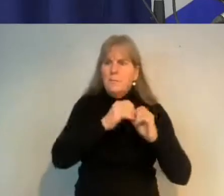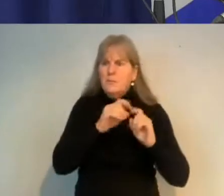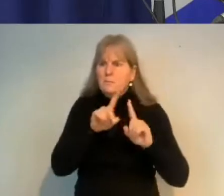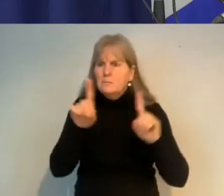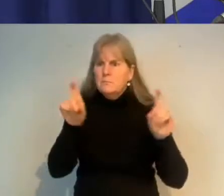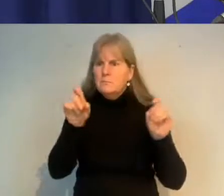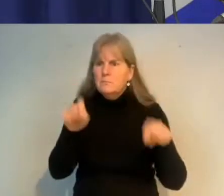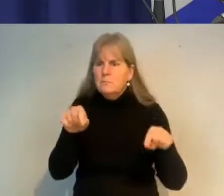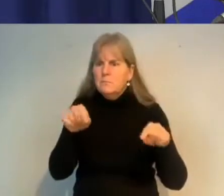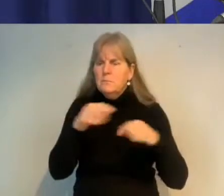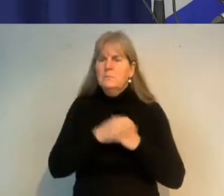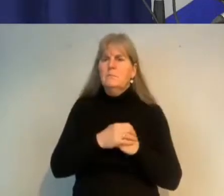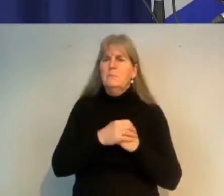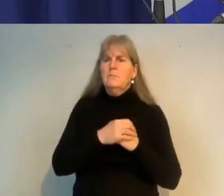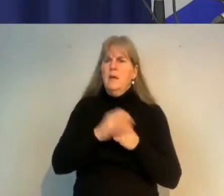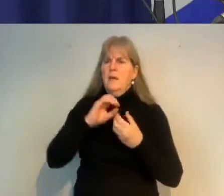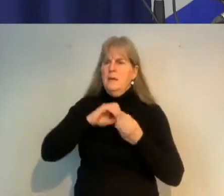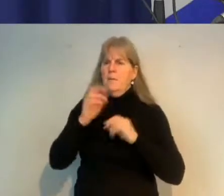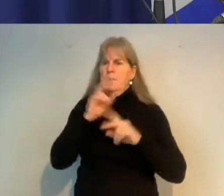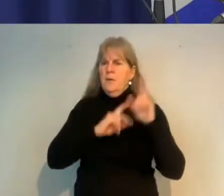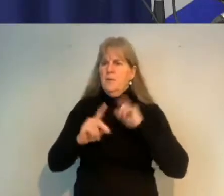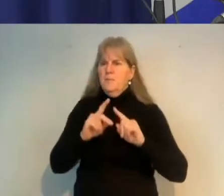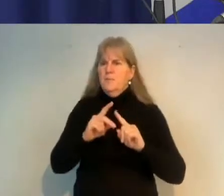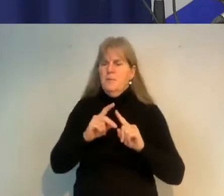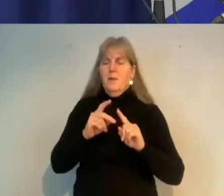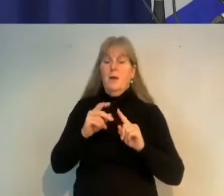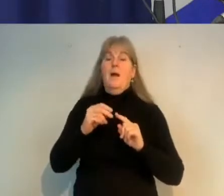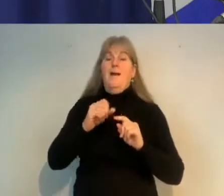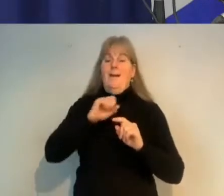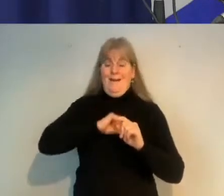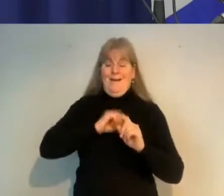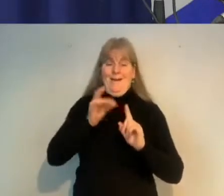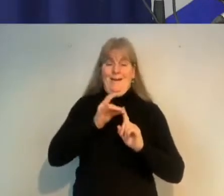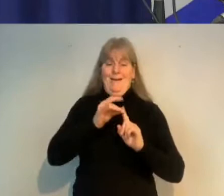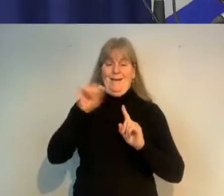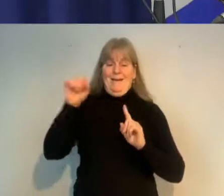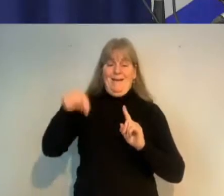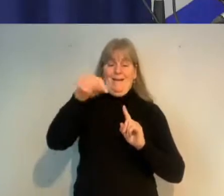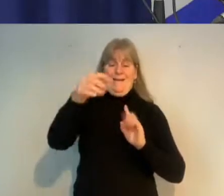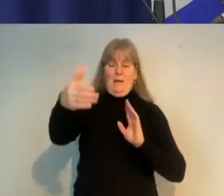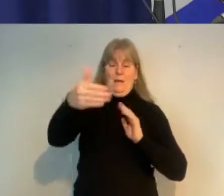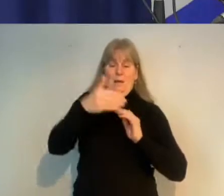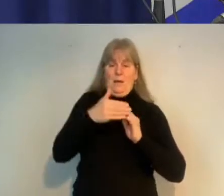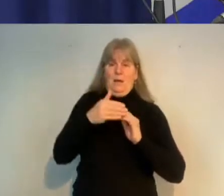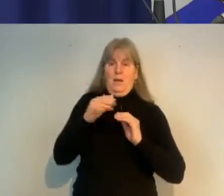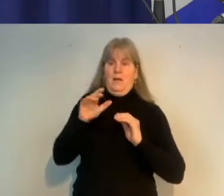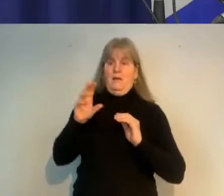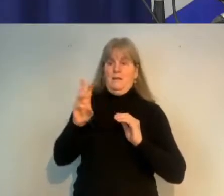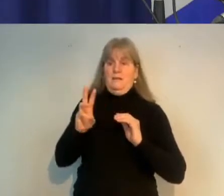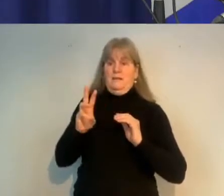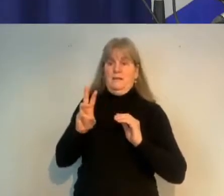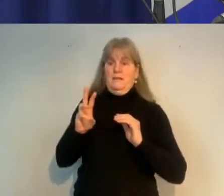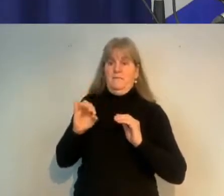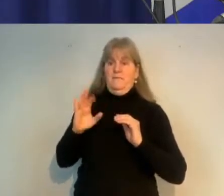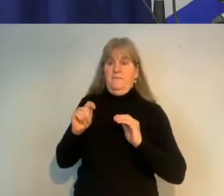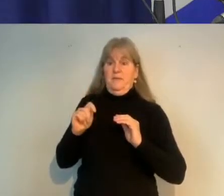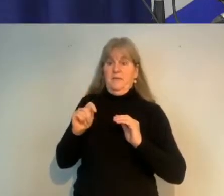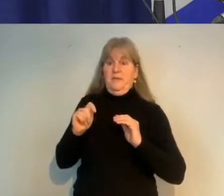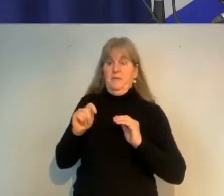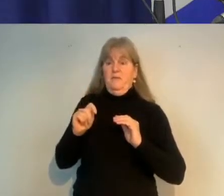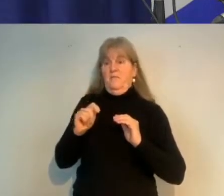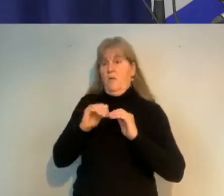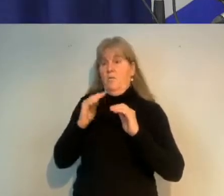How many people would have been within 6 feet of you for a total of 15 minutes in any day,